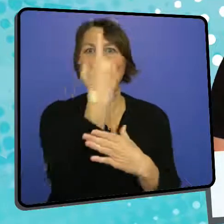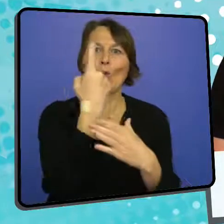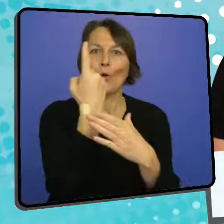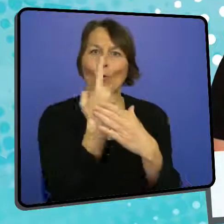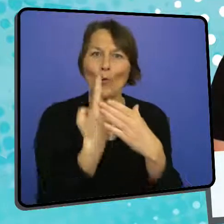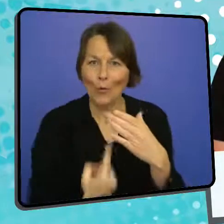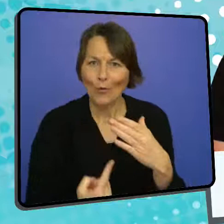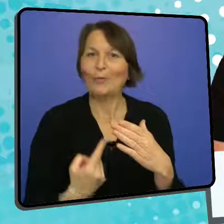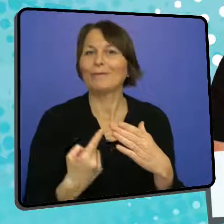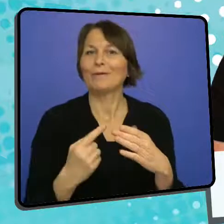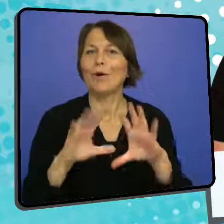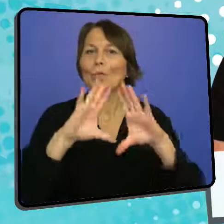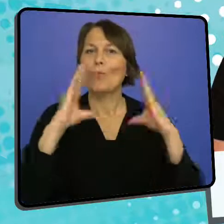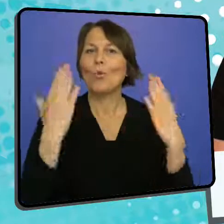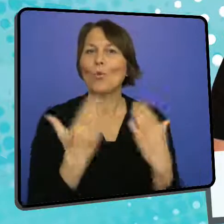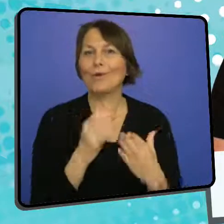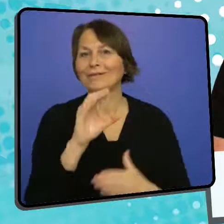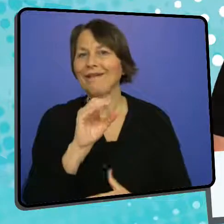today.